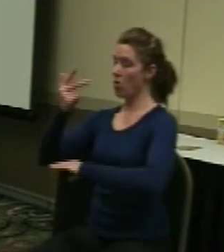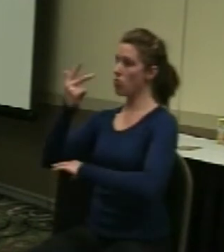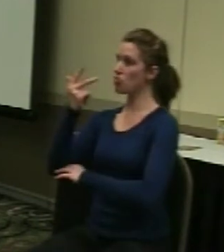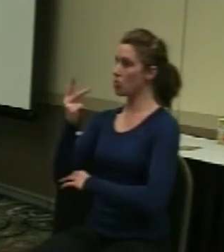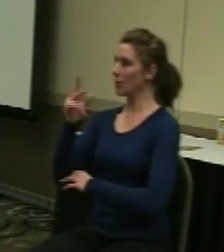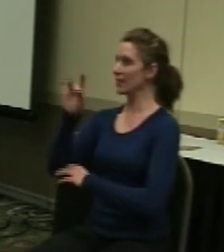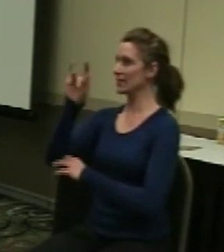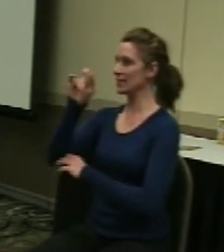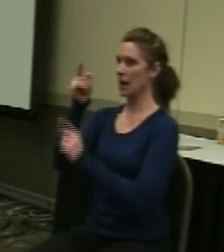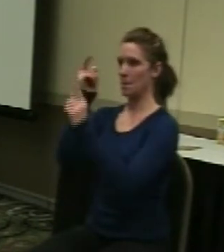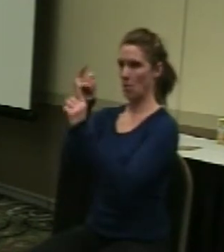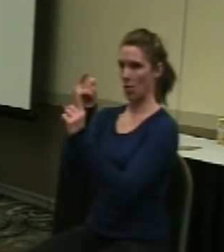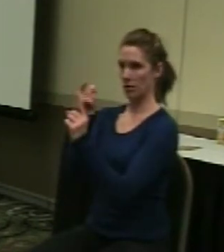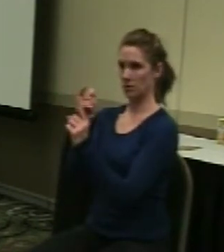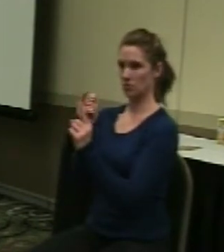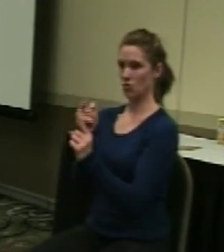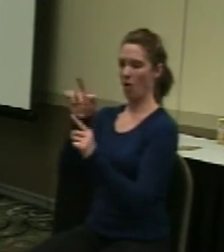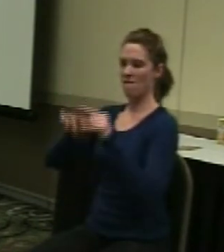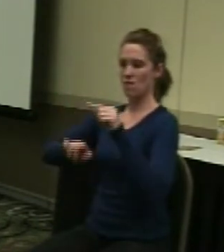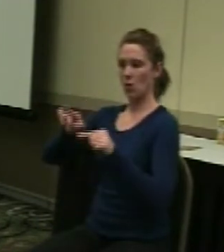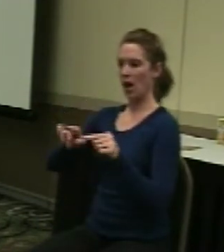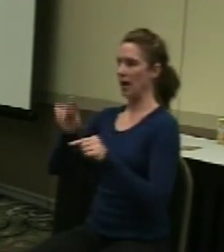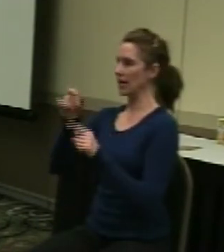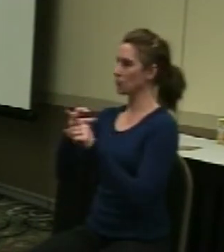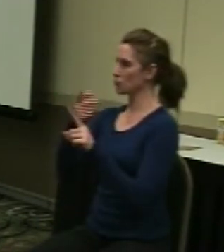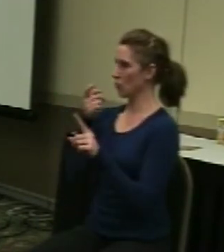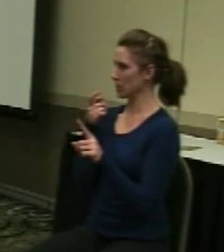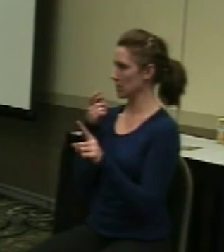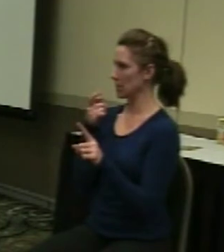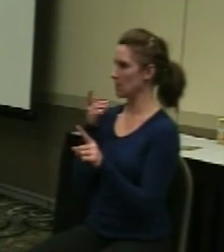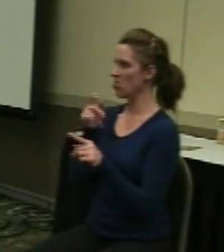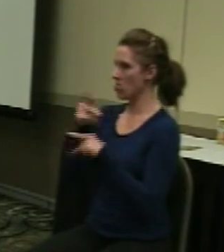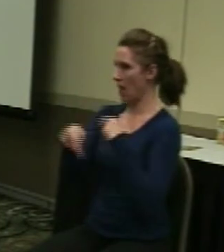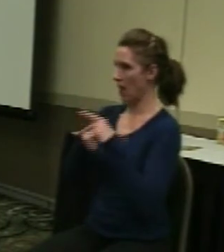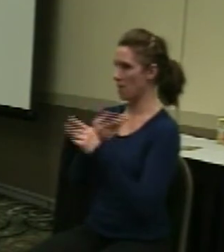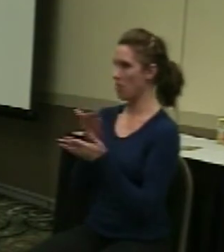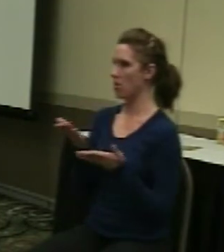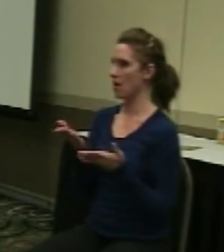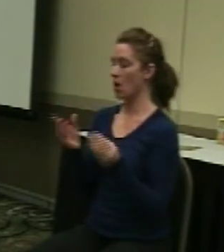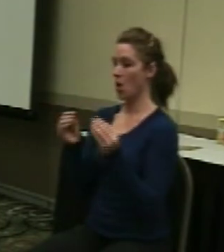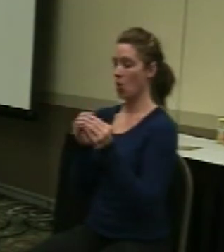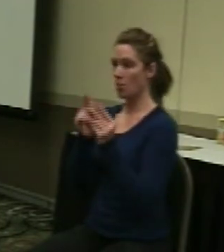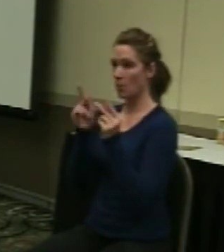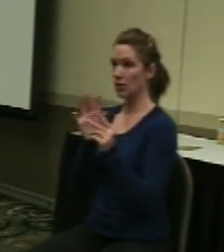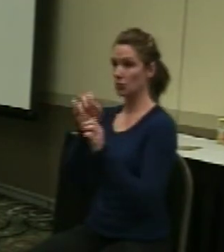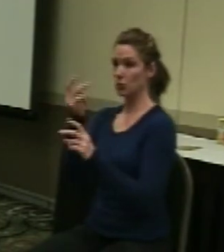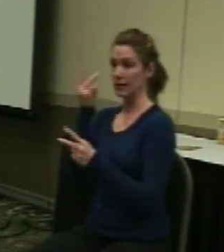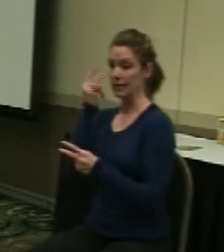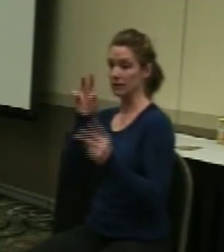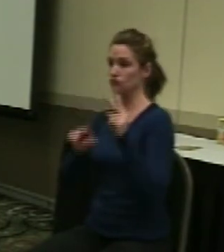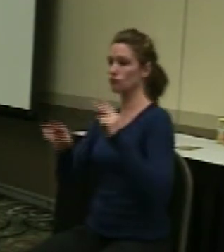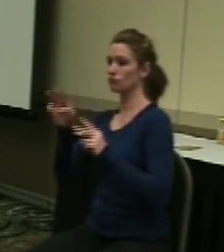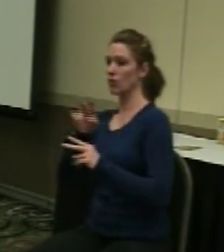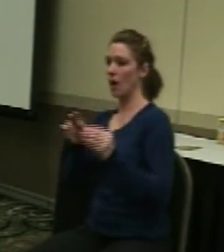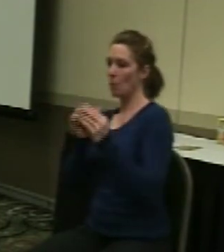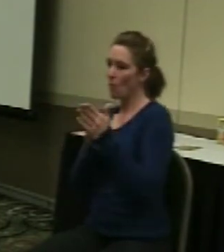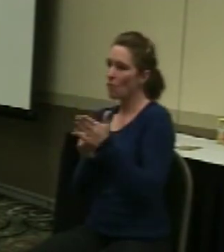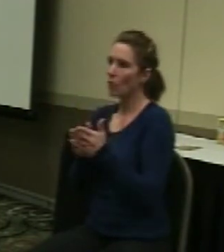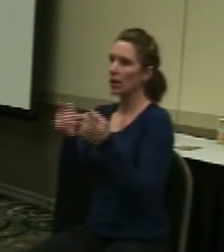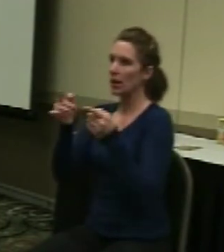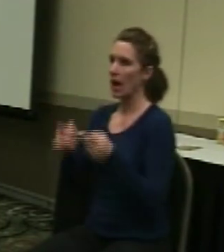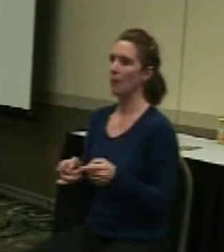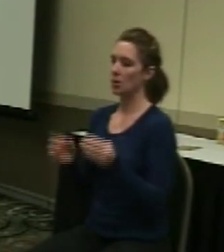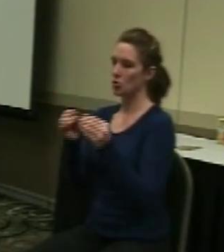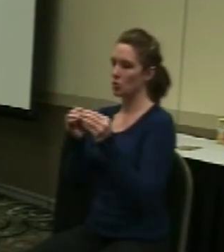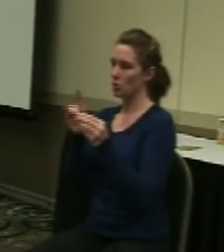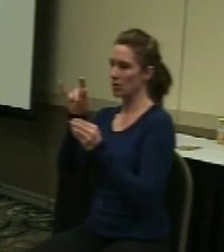or even a variety of sources, that kind of thing. You know, the more places you can see it, and the more frequently and the more data you